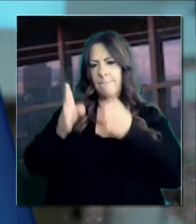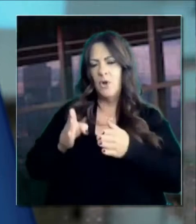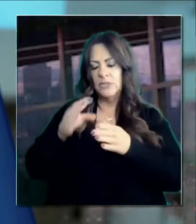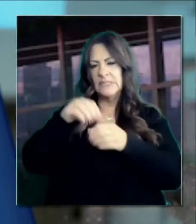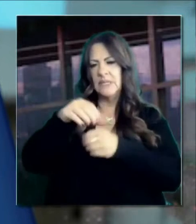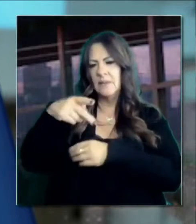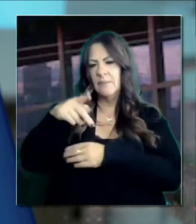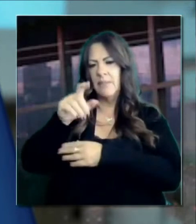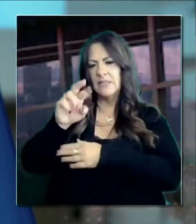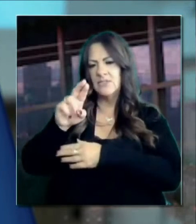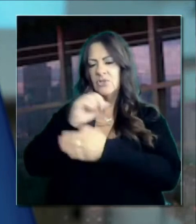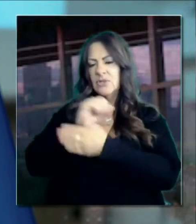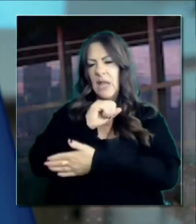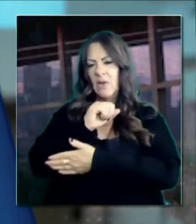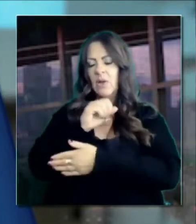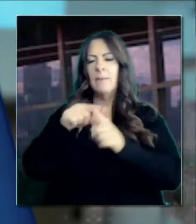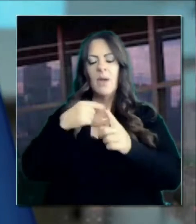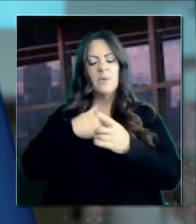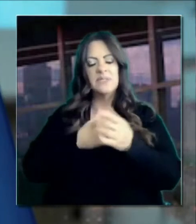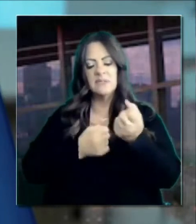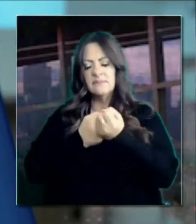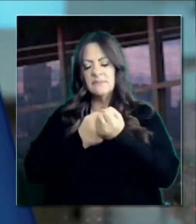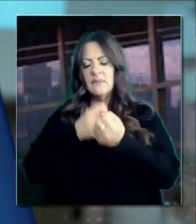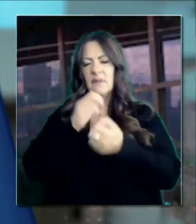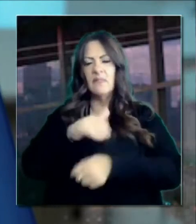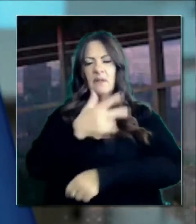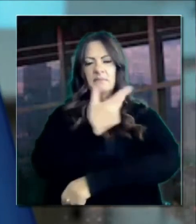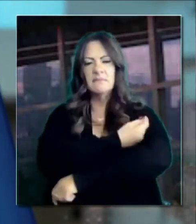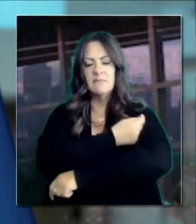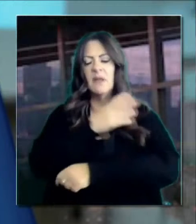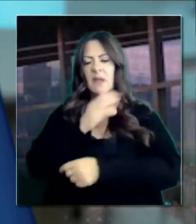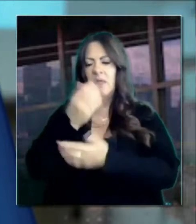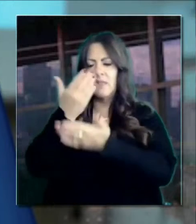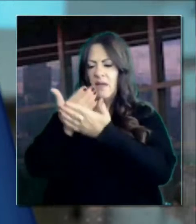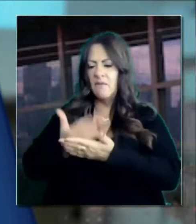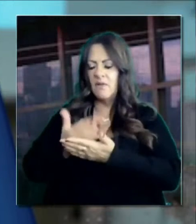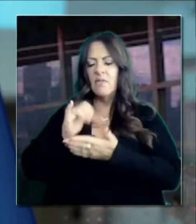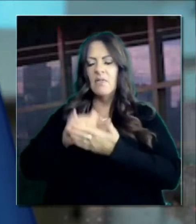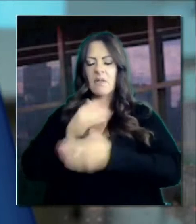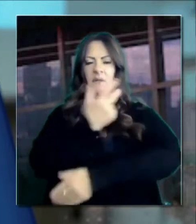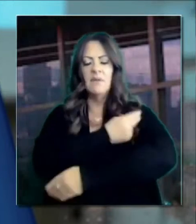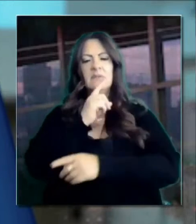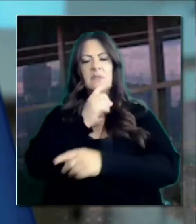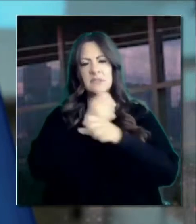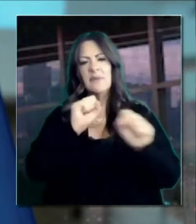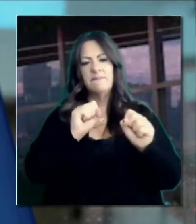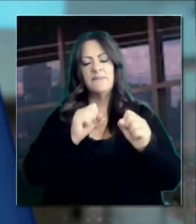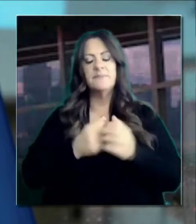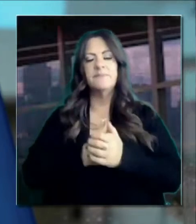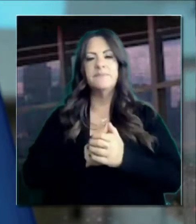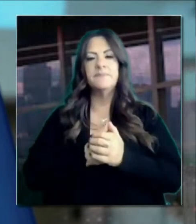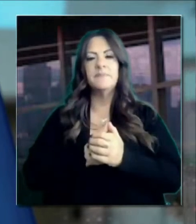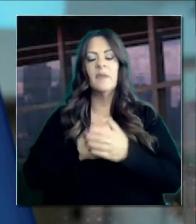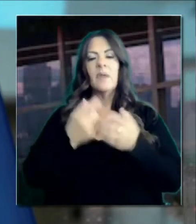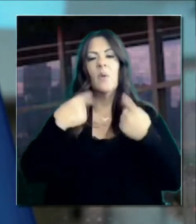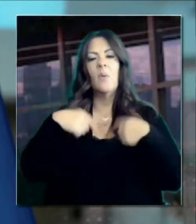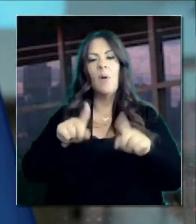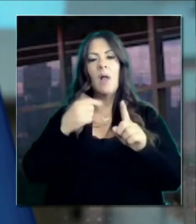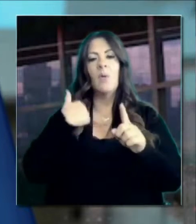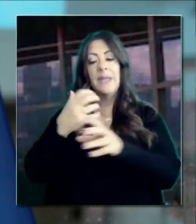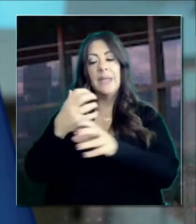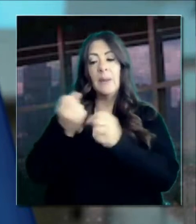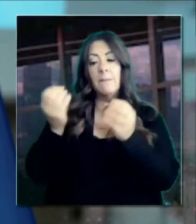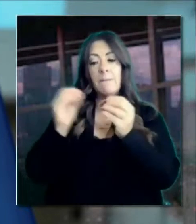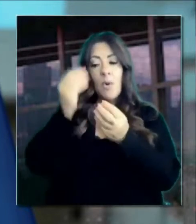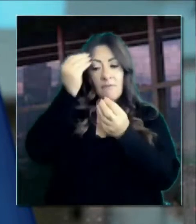behind the overwhelming data and evidence that these vaccines are safe. As we gain additional information, not just about the Placer